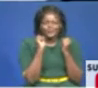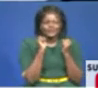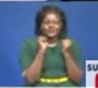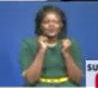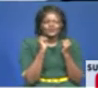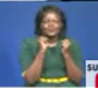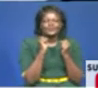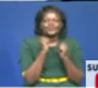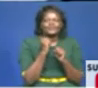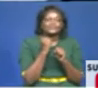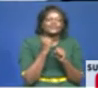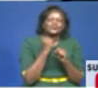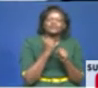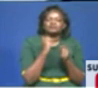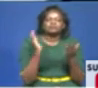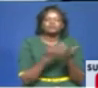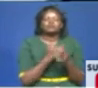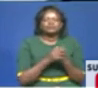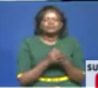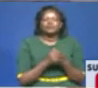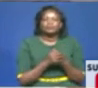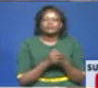under the current government cost-cutting measures.